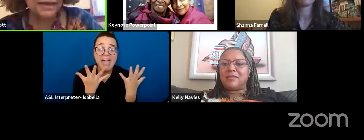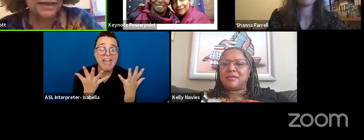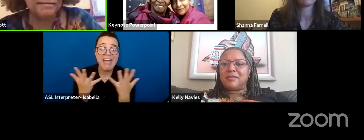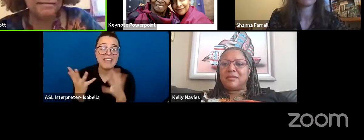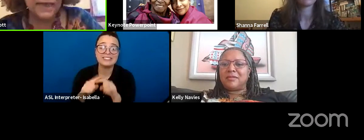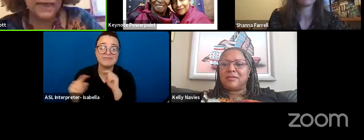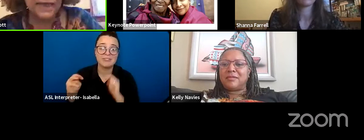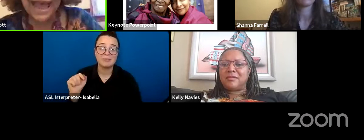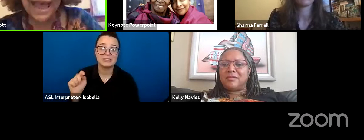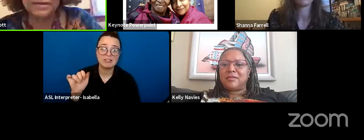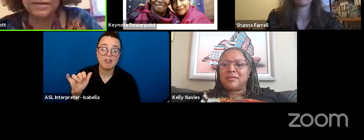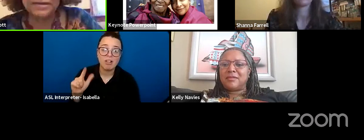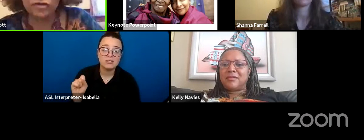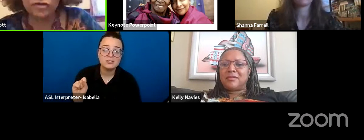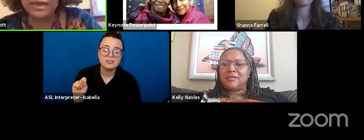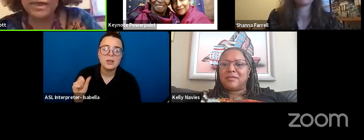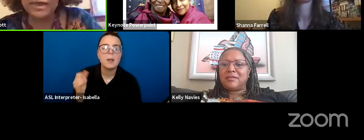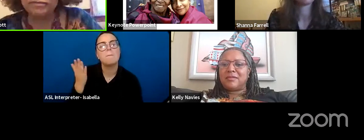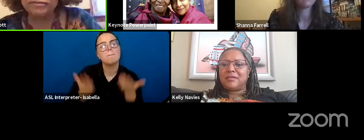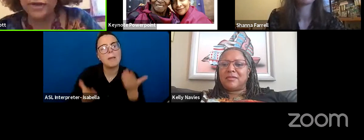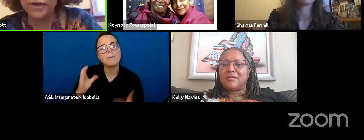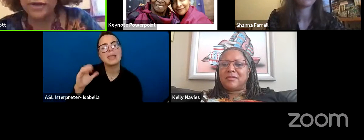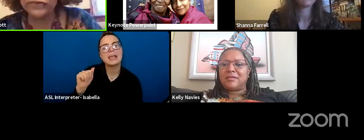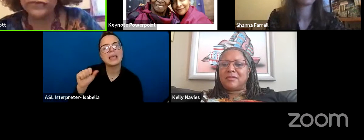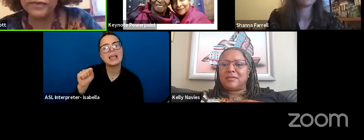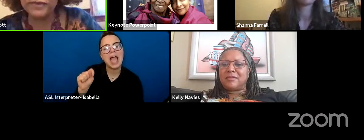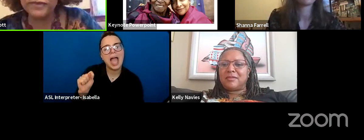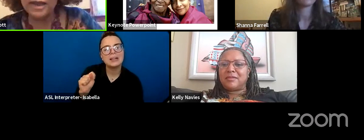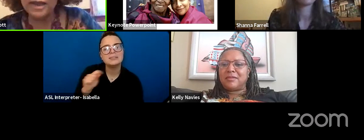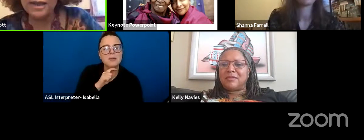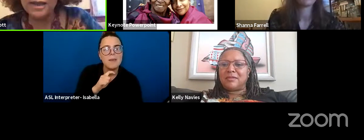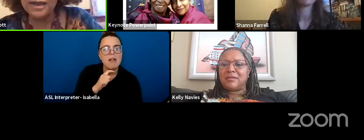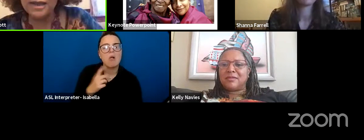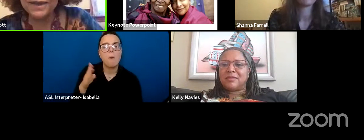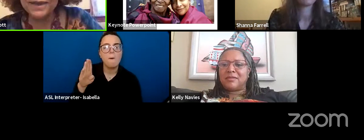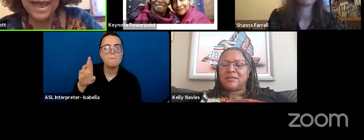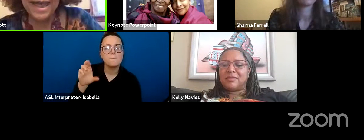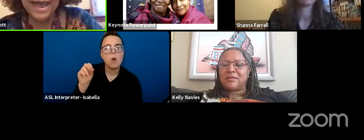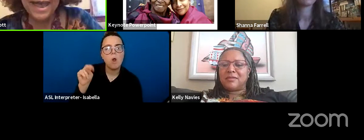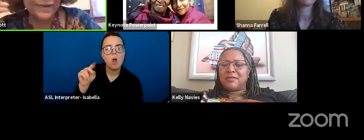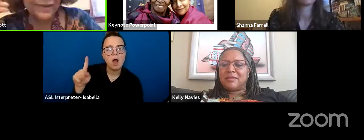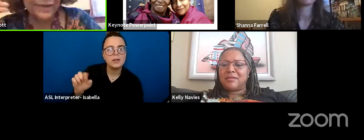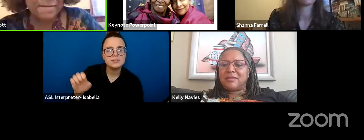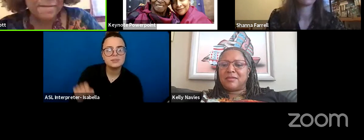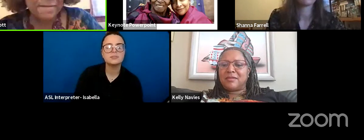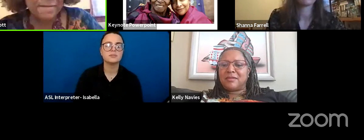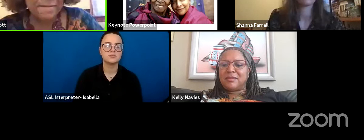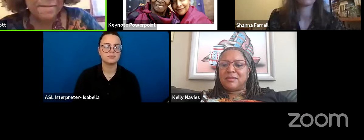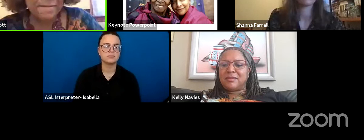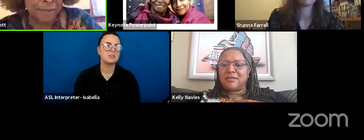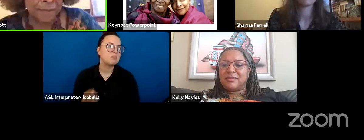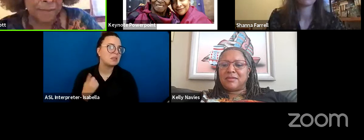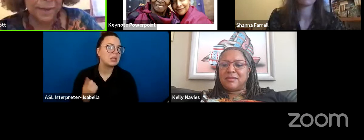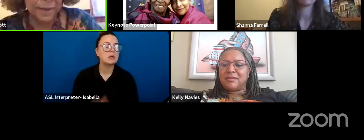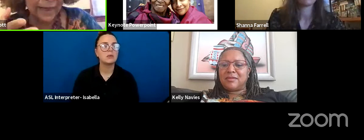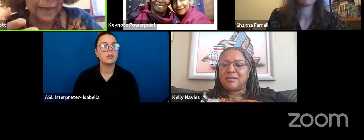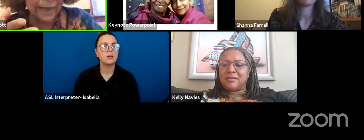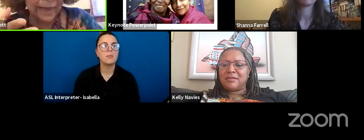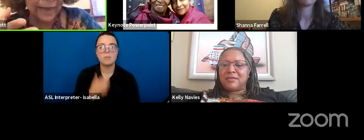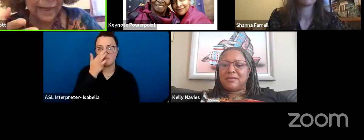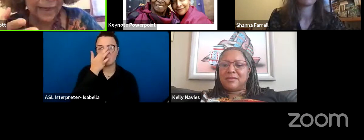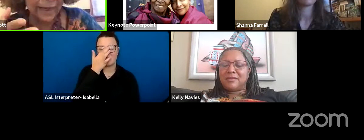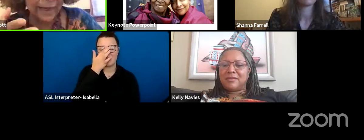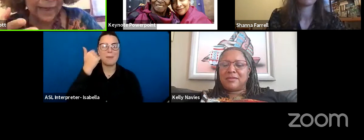like casting metal, maybe bronze or something. But every time I make a really big piece like